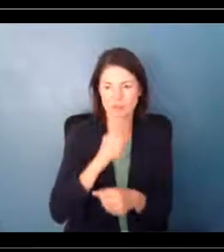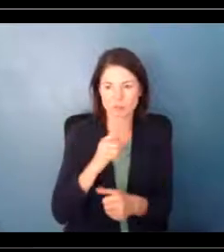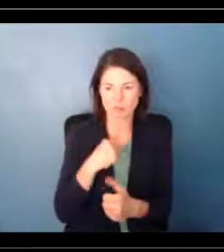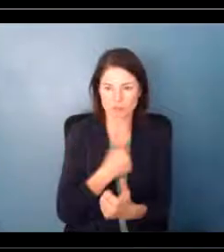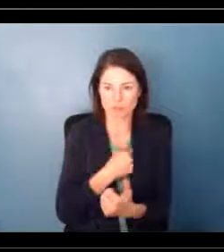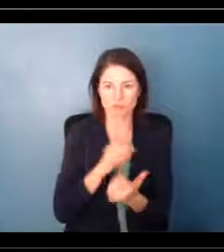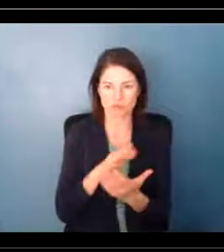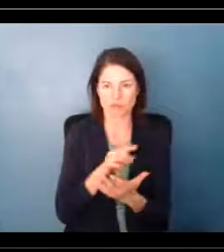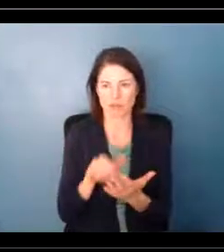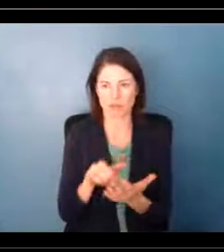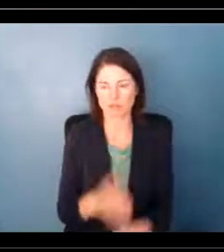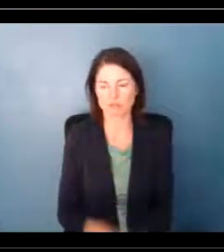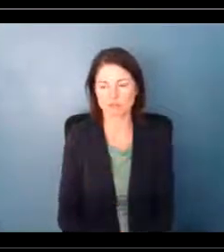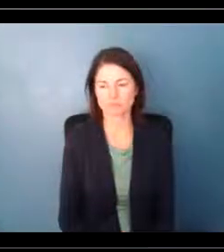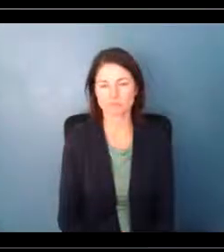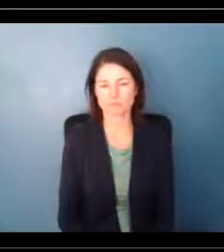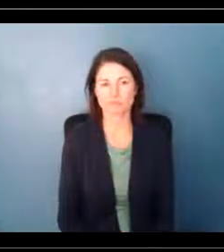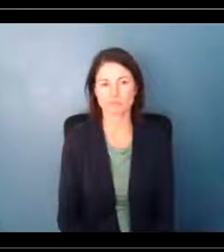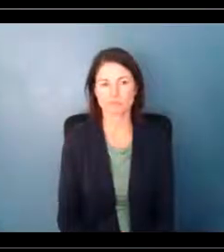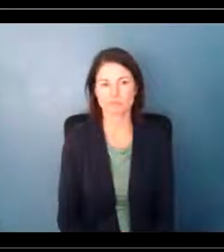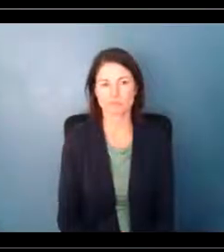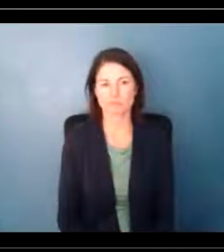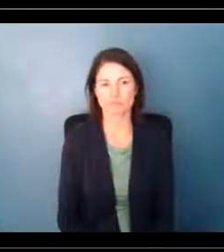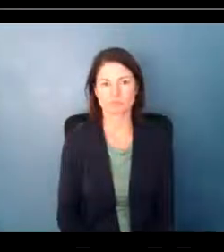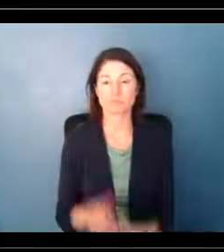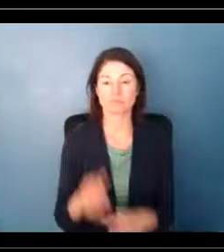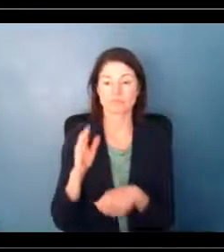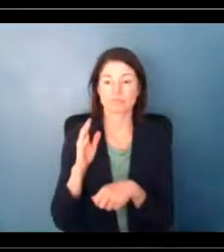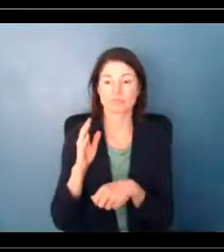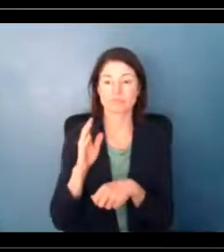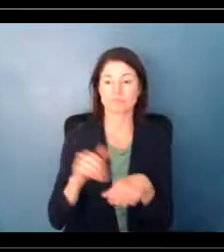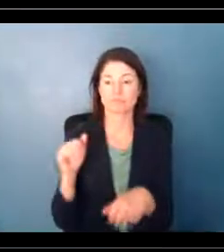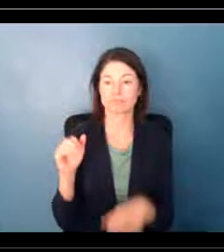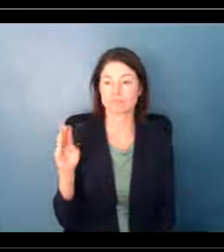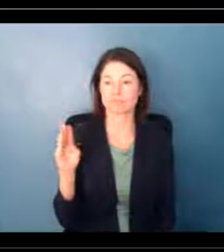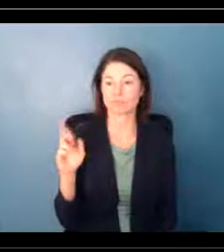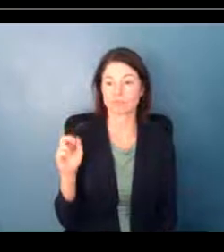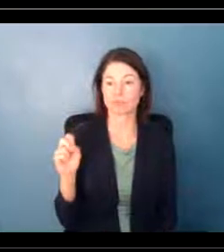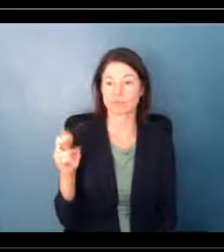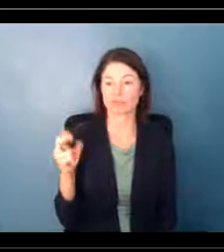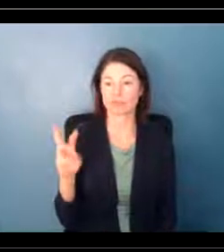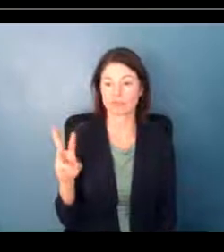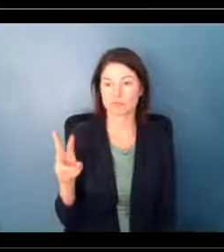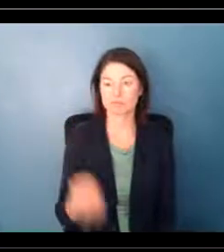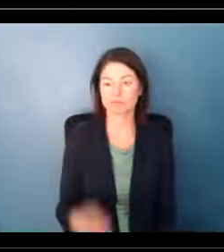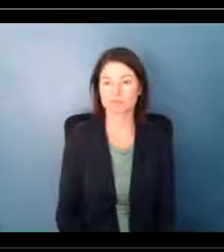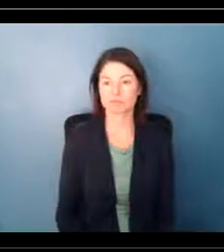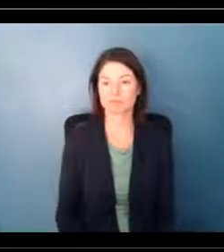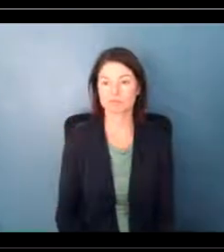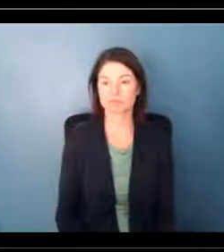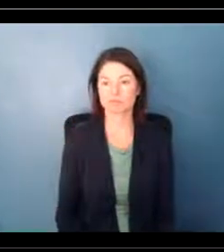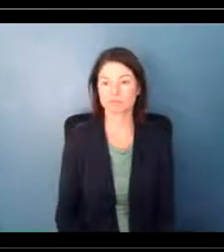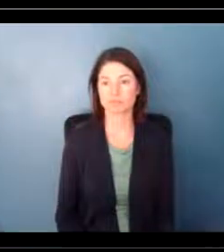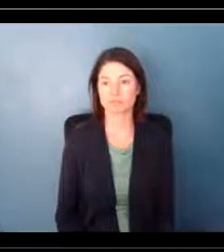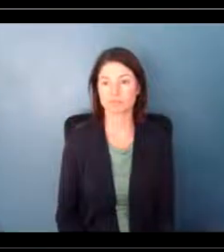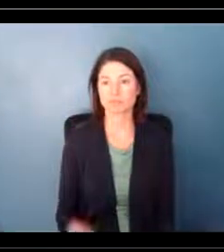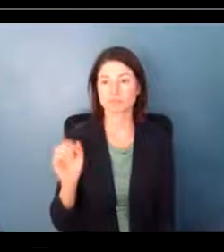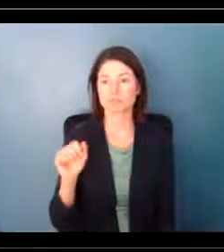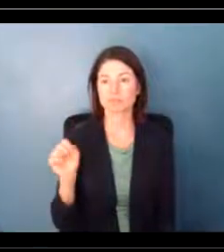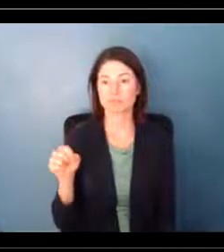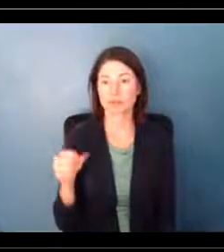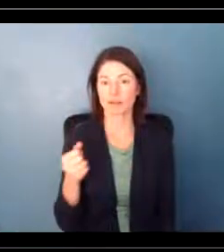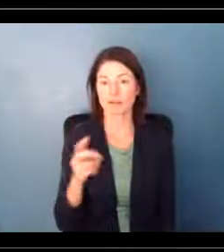With that, I will call on Commissioner Bradshaw. Yeah, just a couple things. Hey, thanks, Marlon, first off, and for everything you